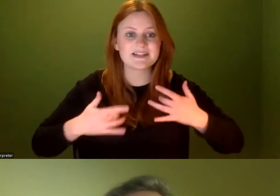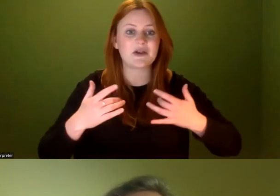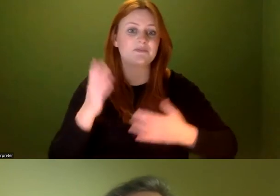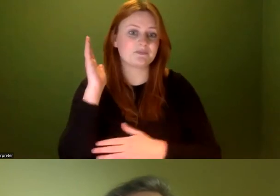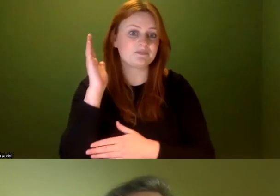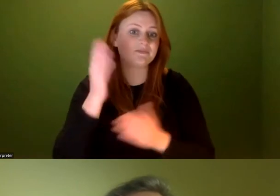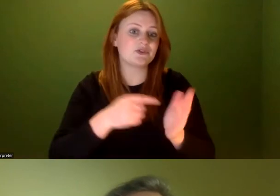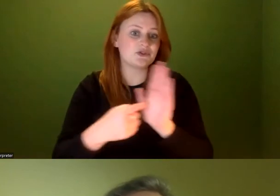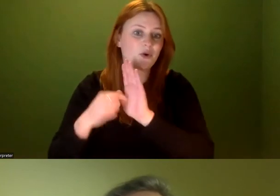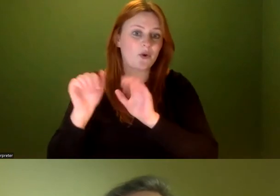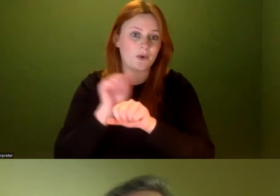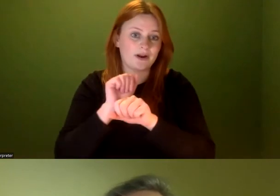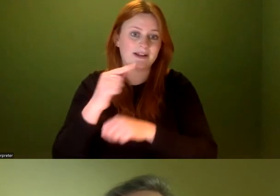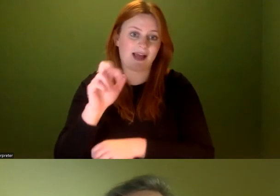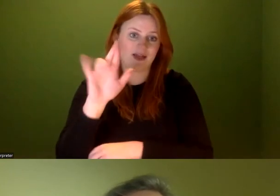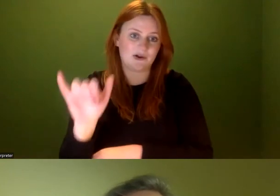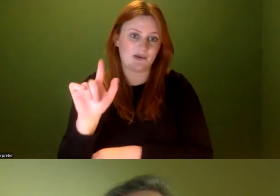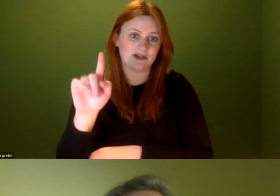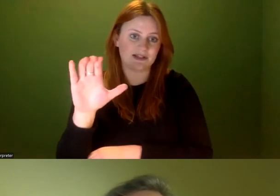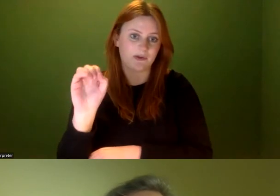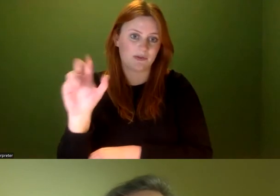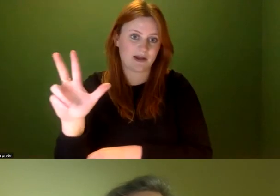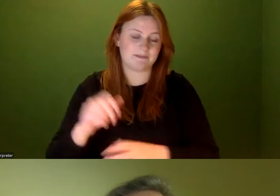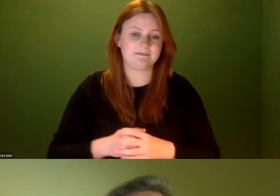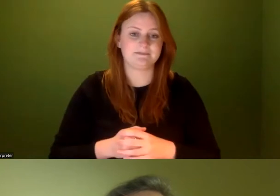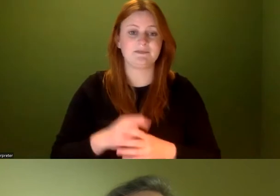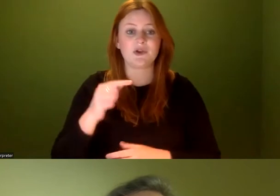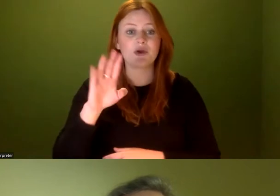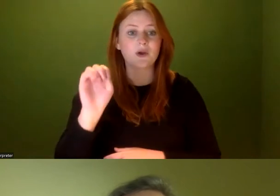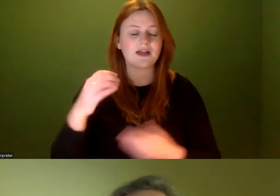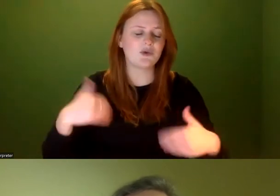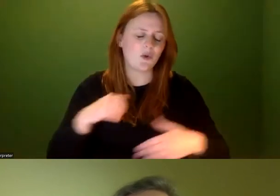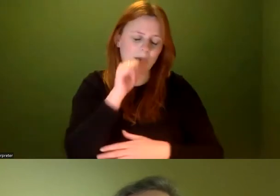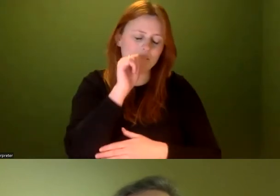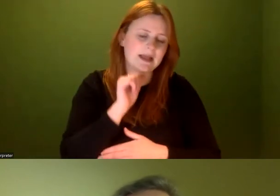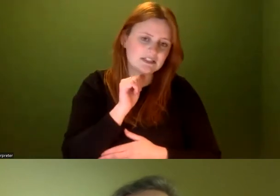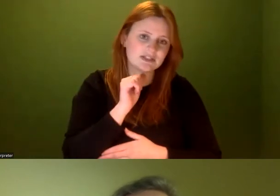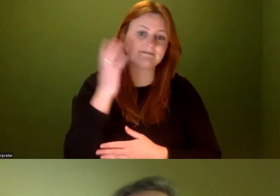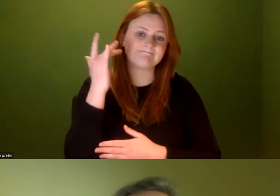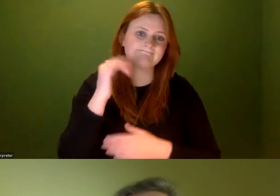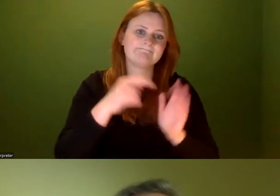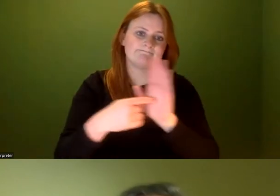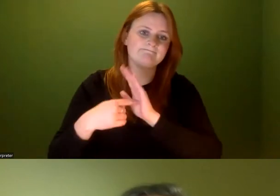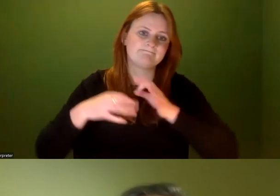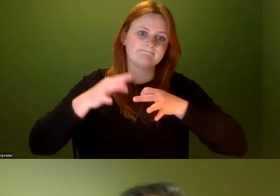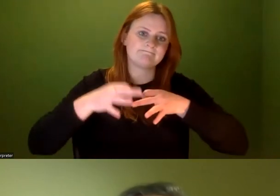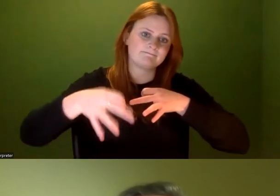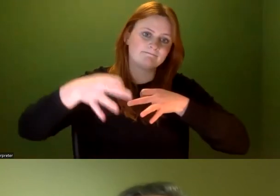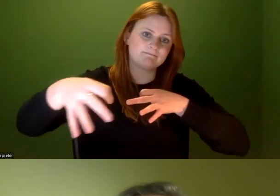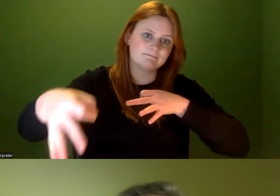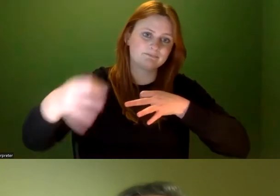Gallery 1CO3. Grace has been exceedingly patient as her exhibition has been delayed numerous times due to the